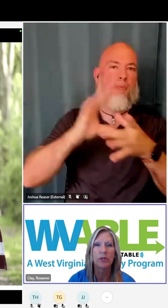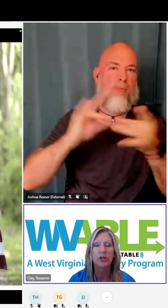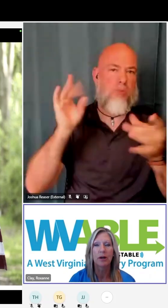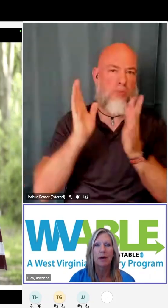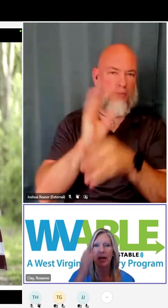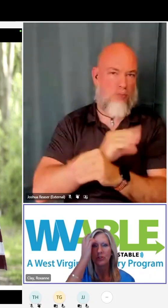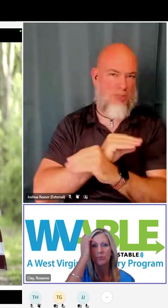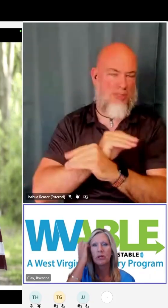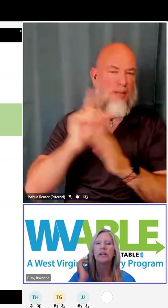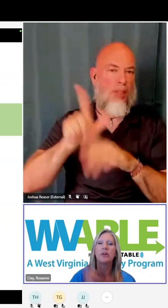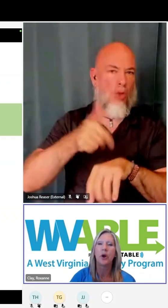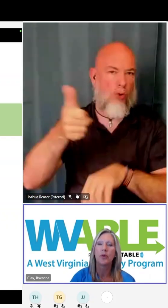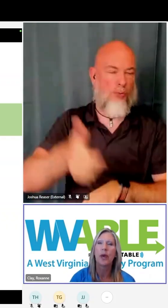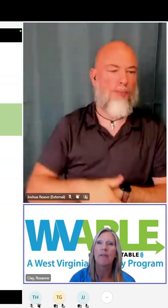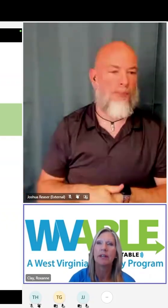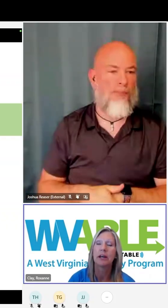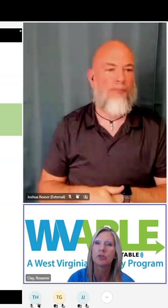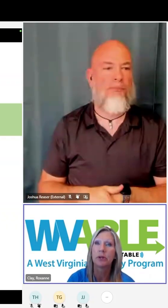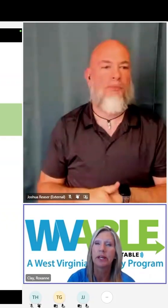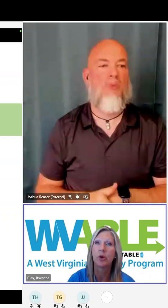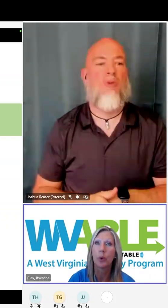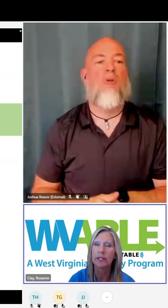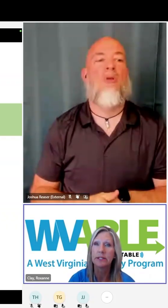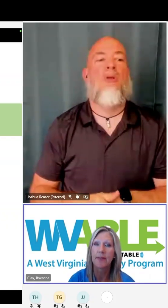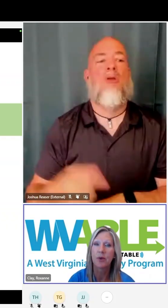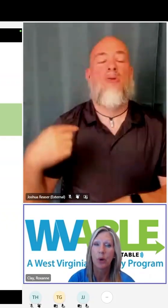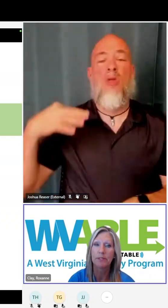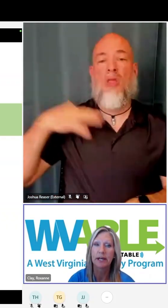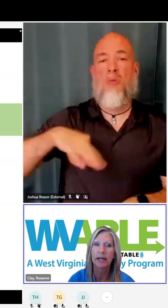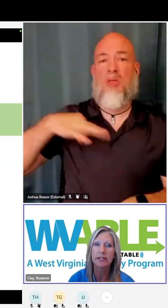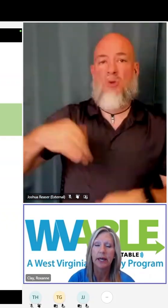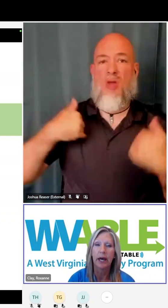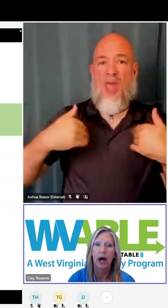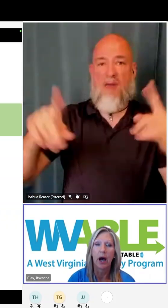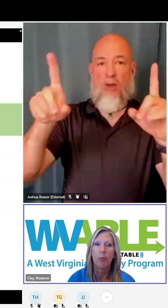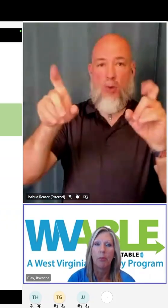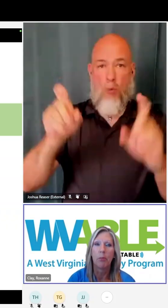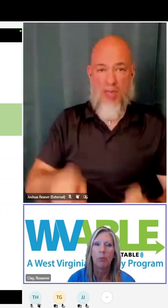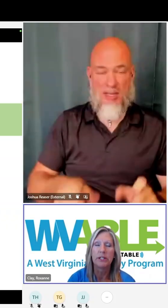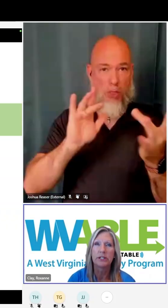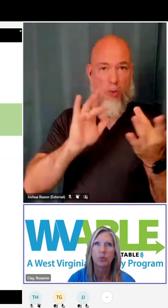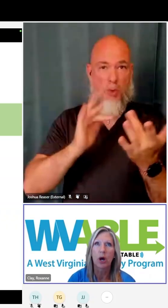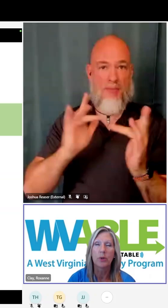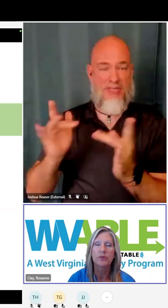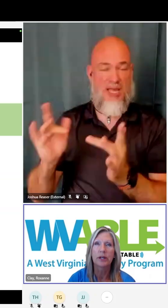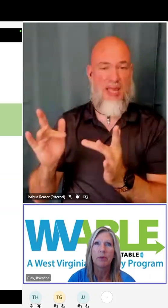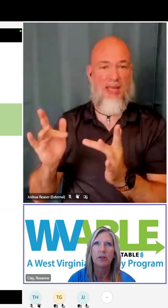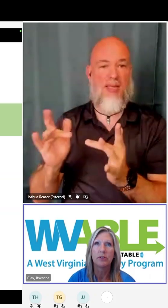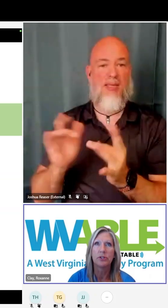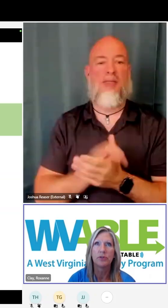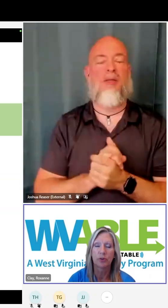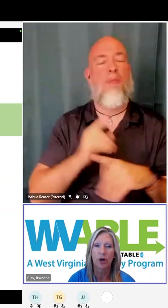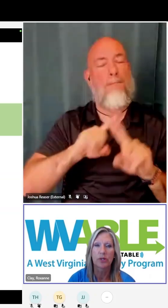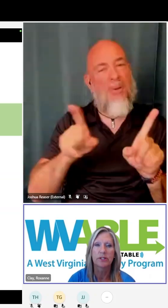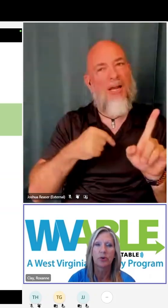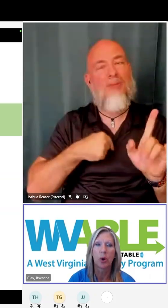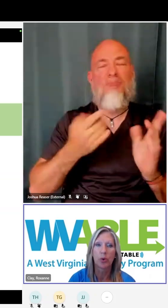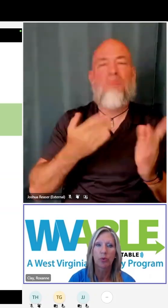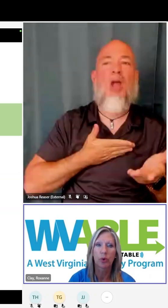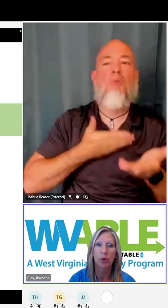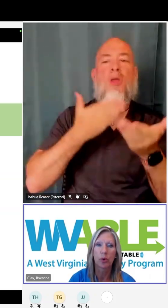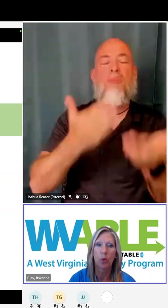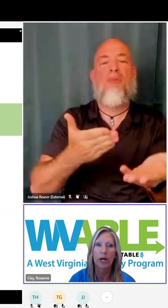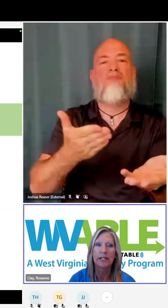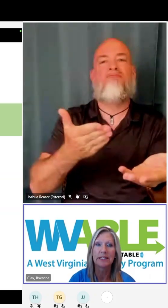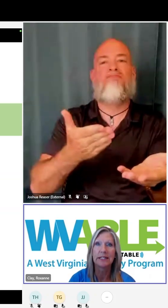And then when we talk about eligibility, know that we have an eligibility quiz at the website. But I always recommend for folks to